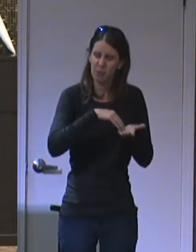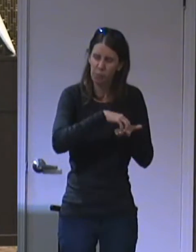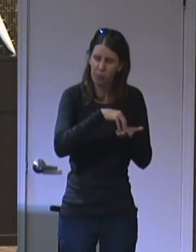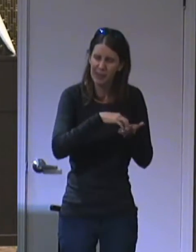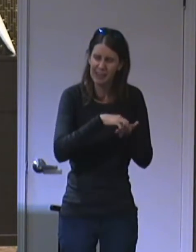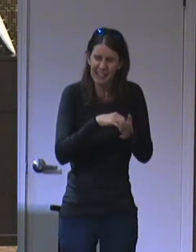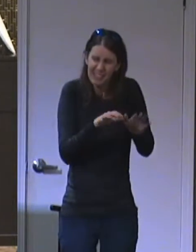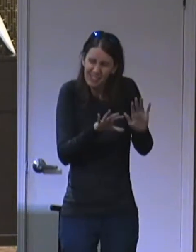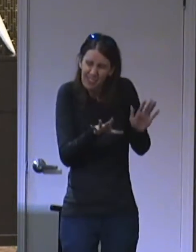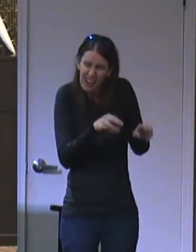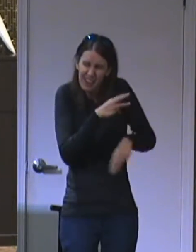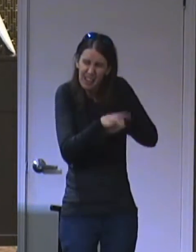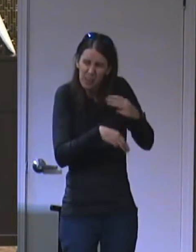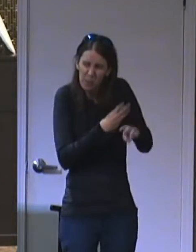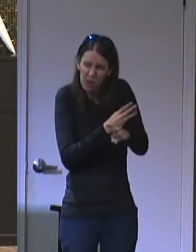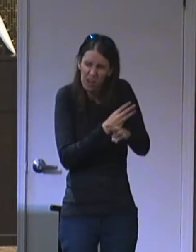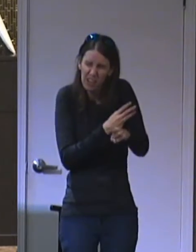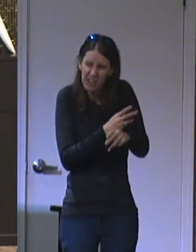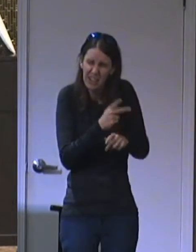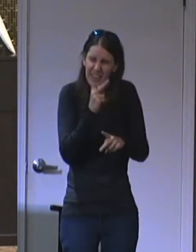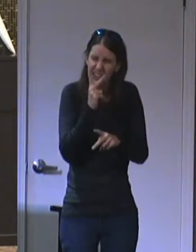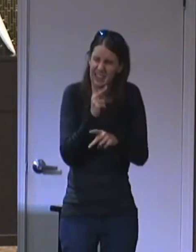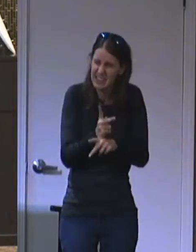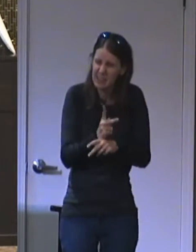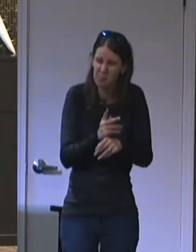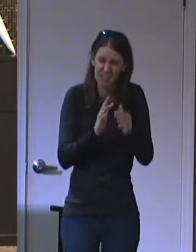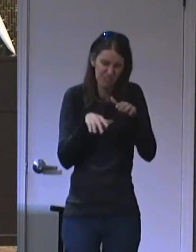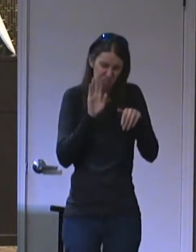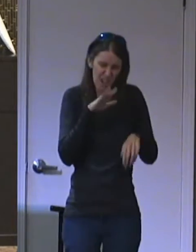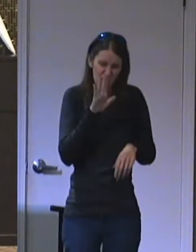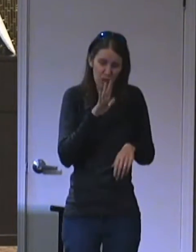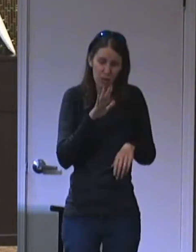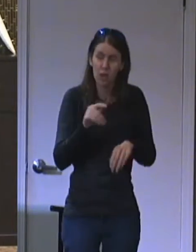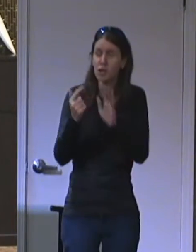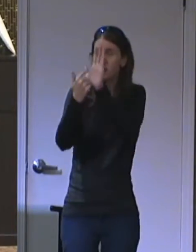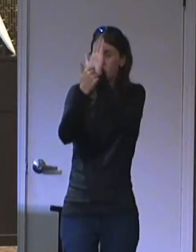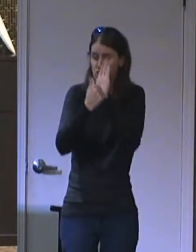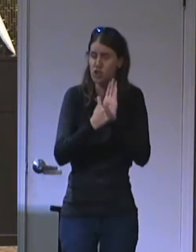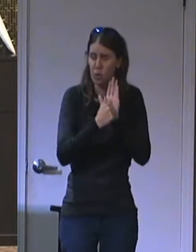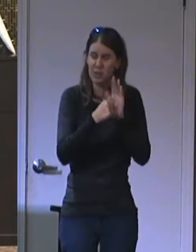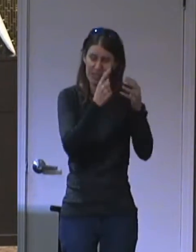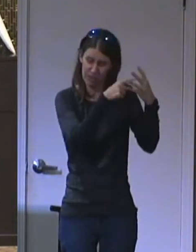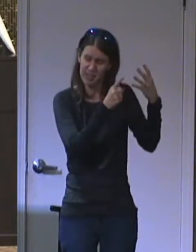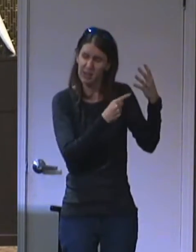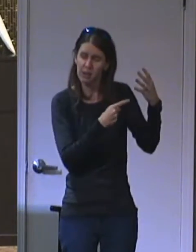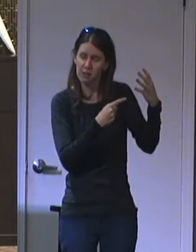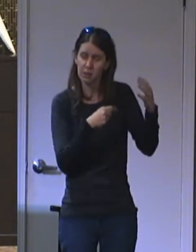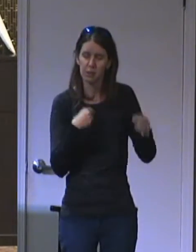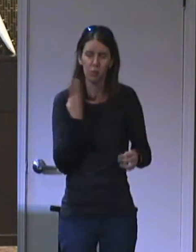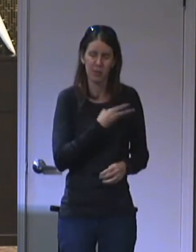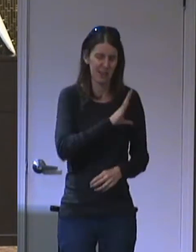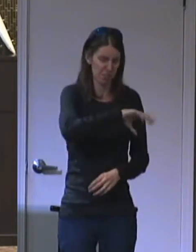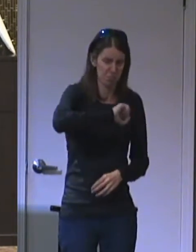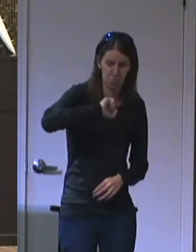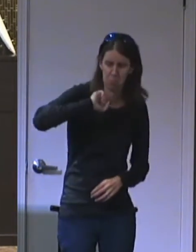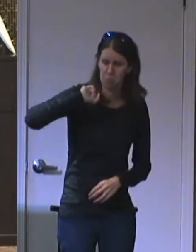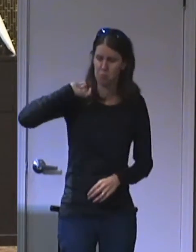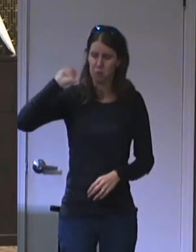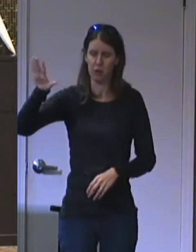intimidated in this world, that keep us frustrated. Lord, show us what it is that we might get it out of the